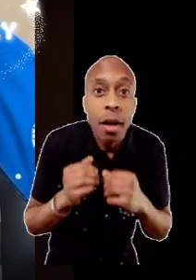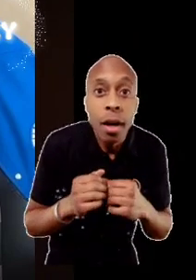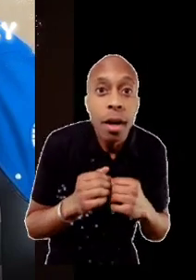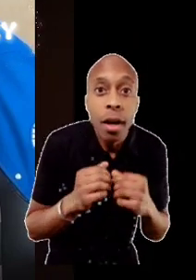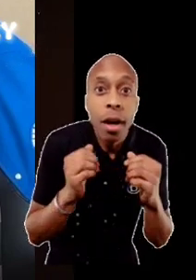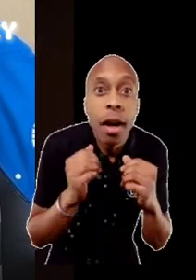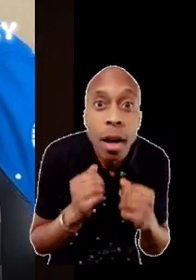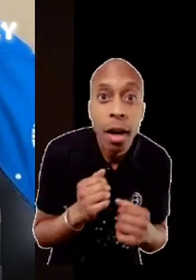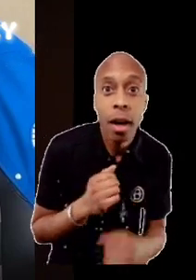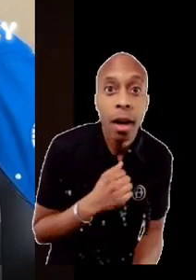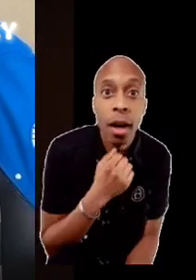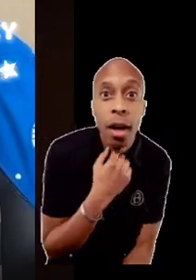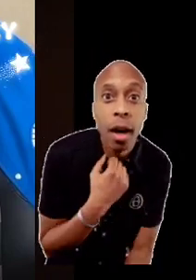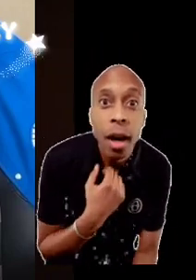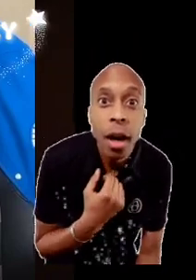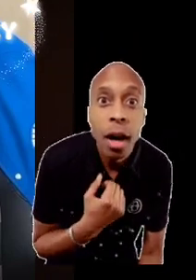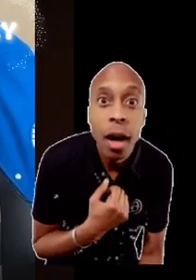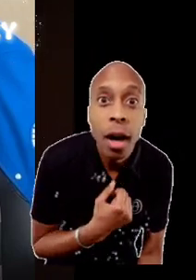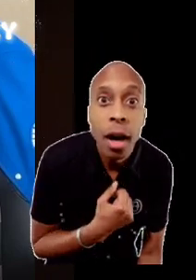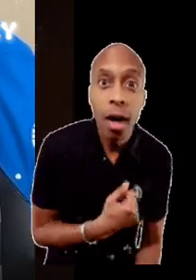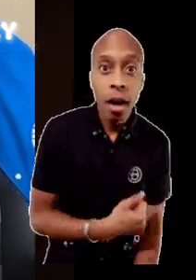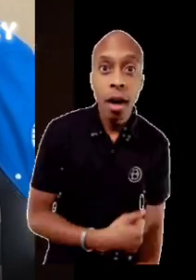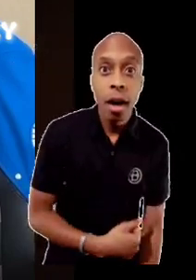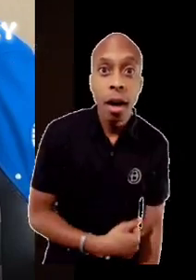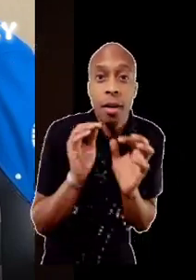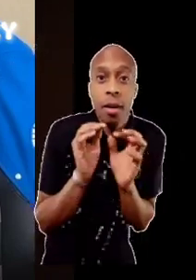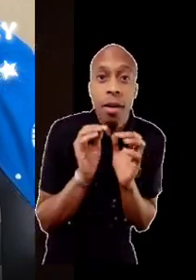not gonna be able to stop it. I will sit in the office.